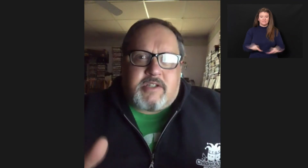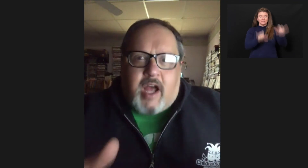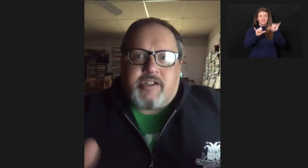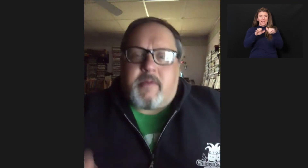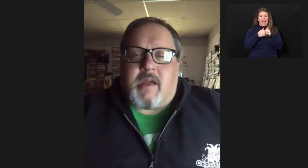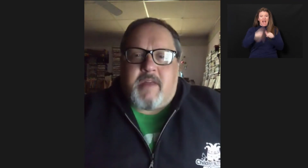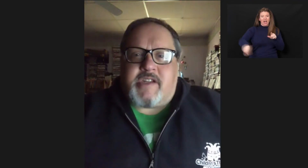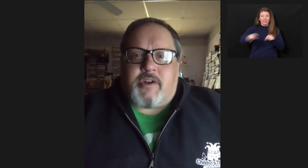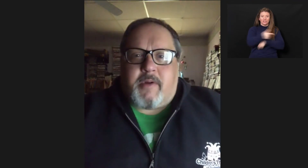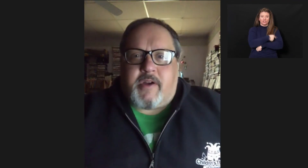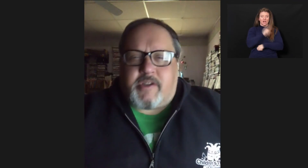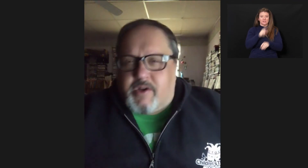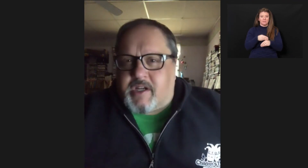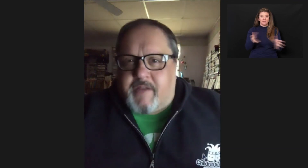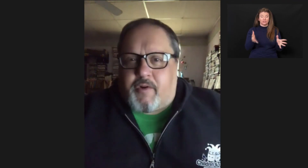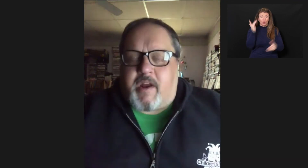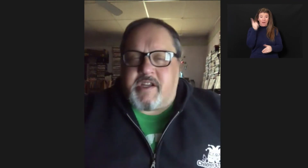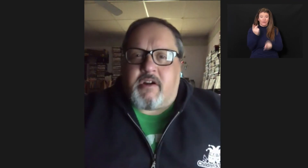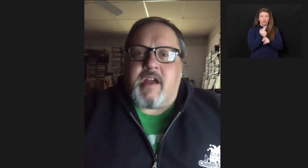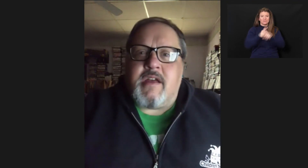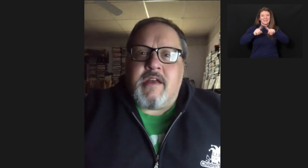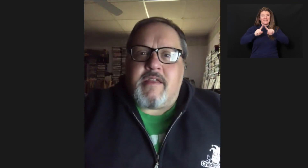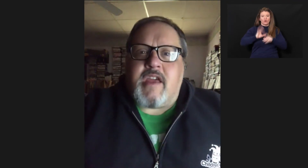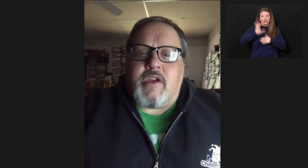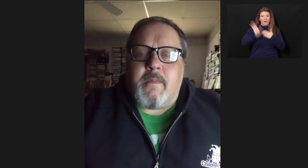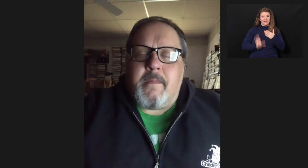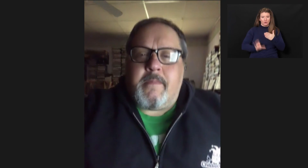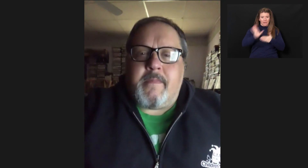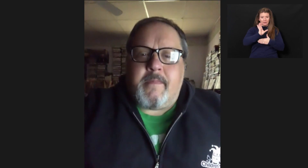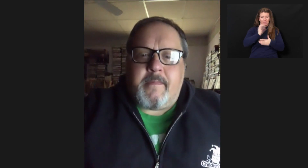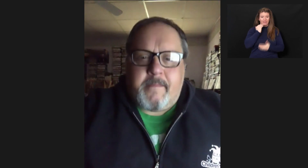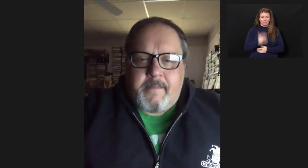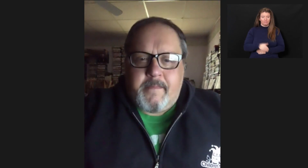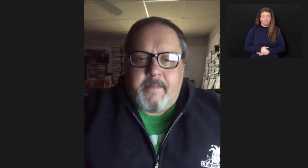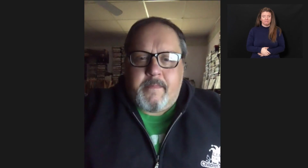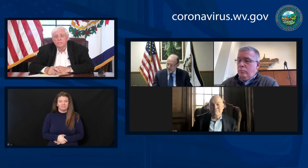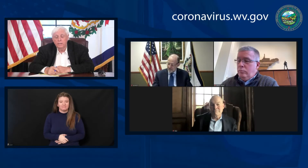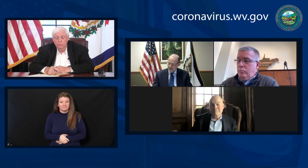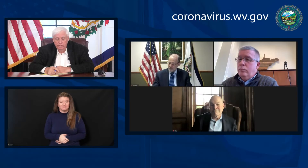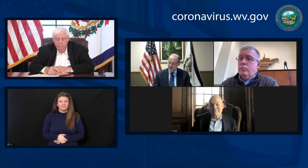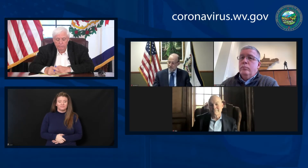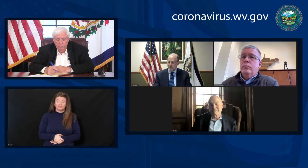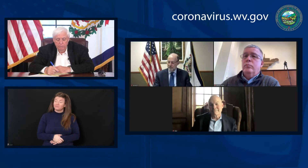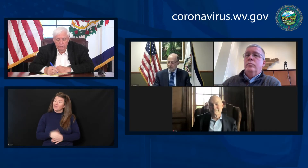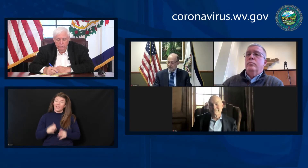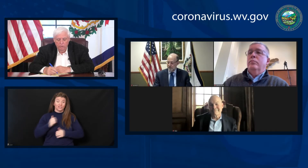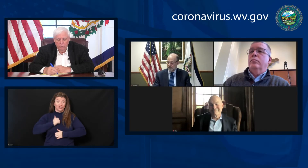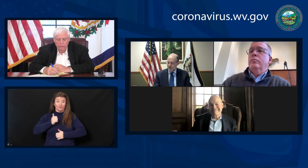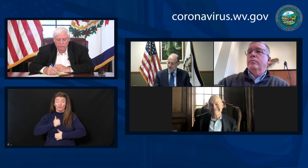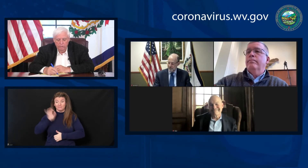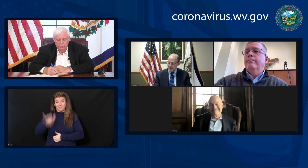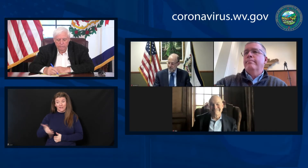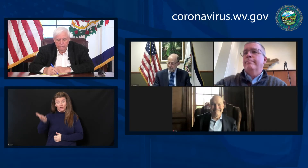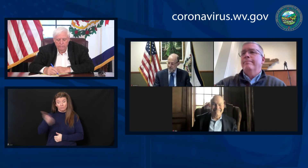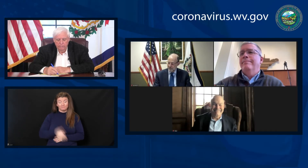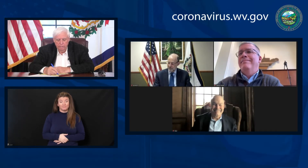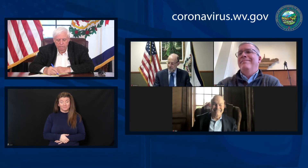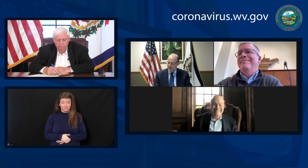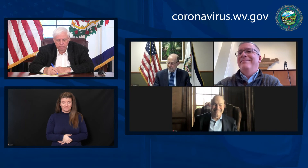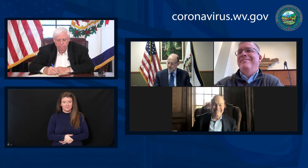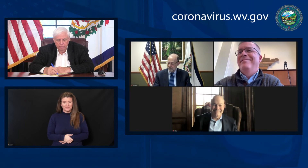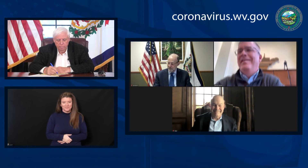these shots are being administered because they're using different criteria. Thank you. General, this has got to be you all the way across it. Thank you,